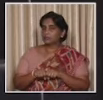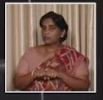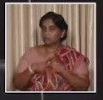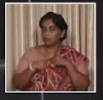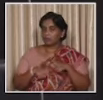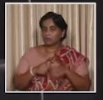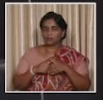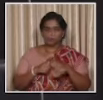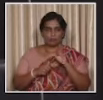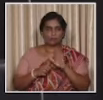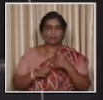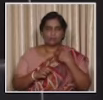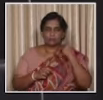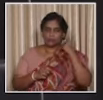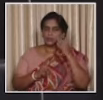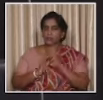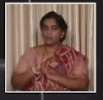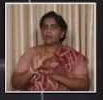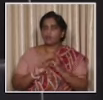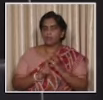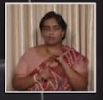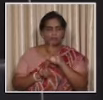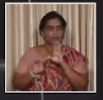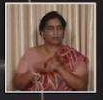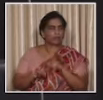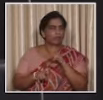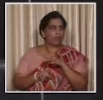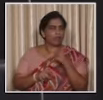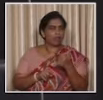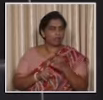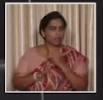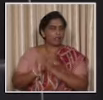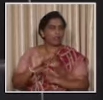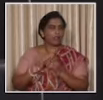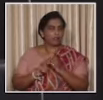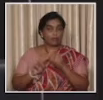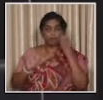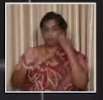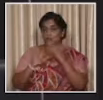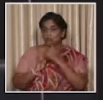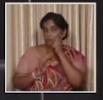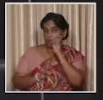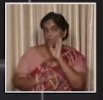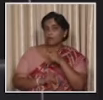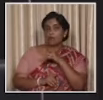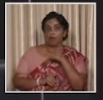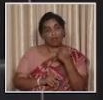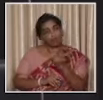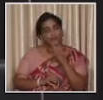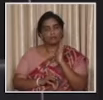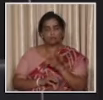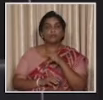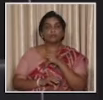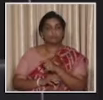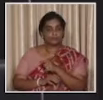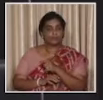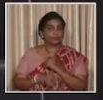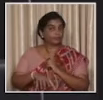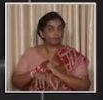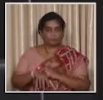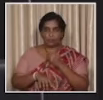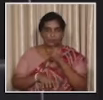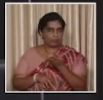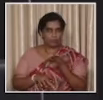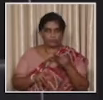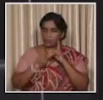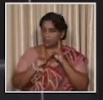because you are a new minister, but then you can't allow them to do something totally out of